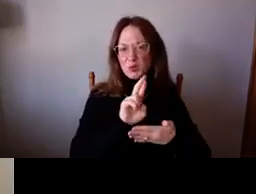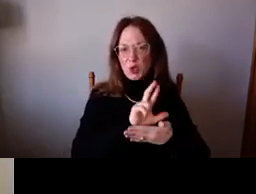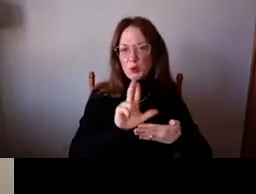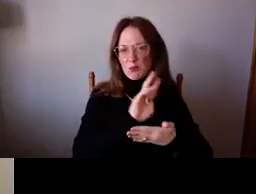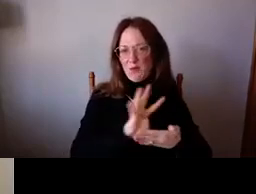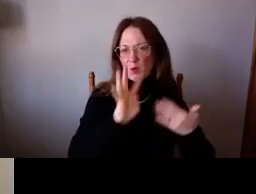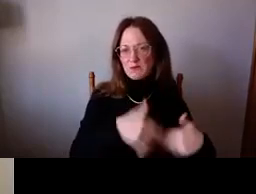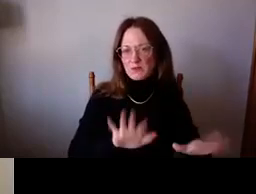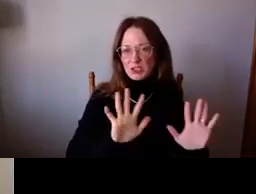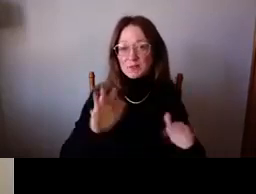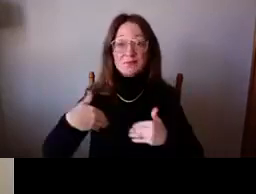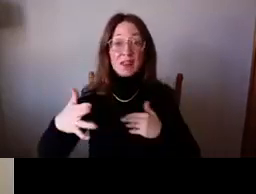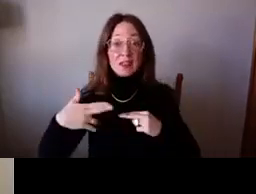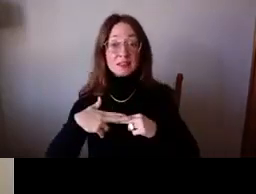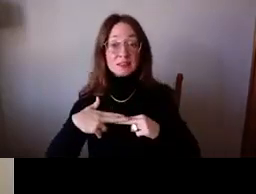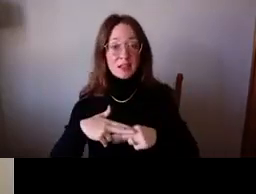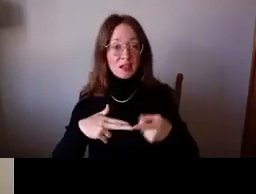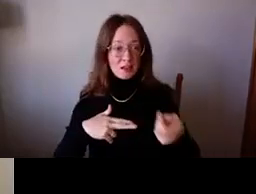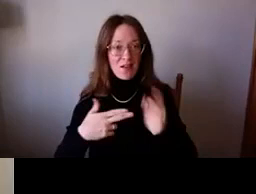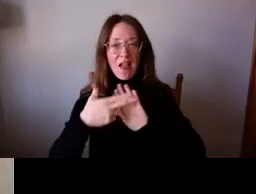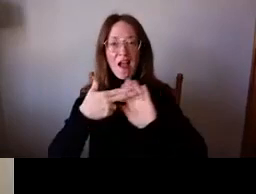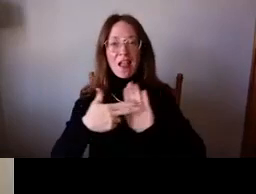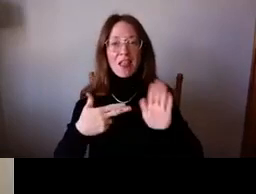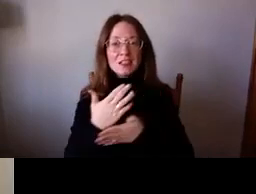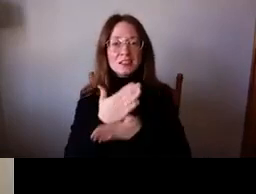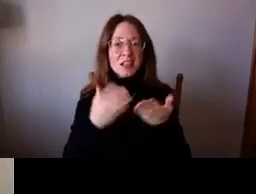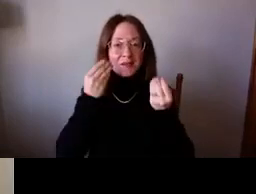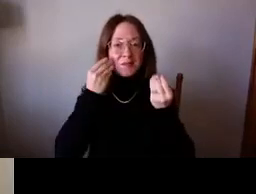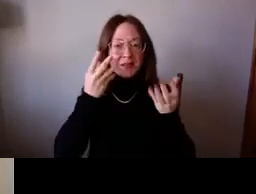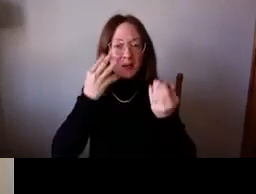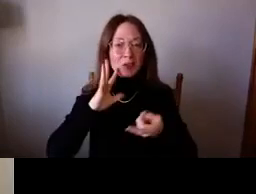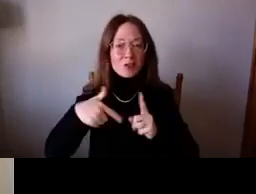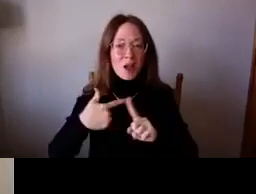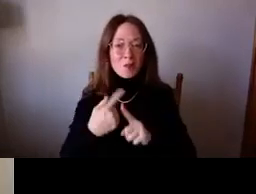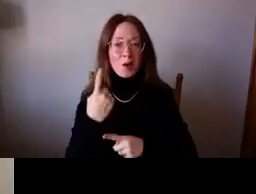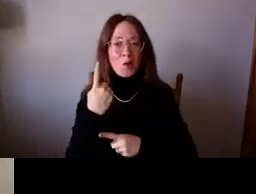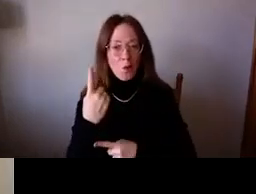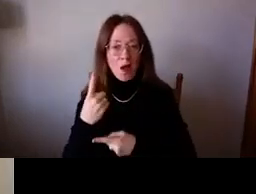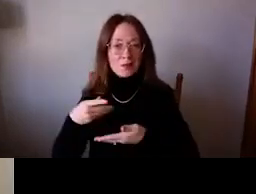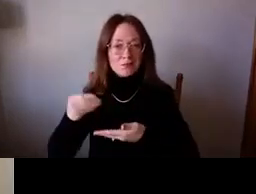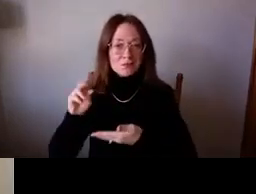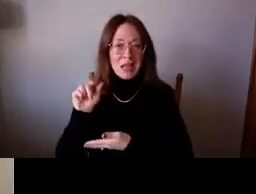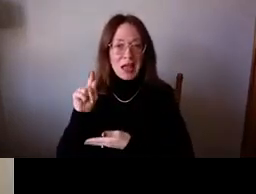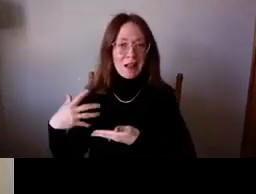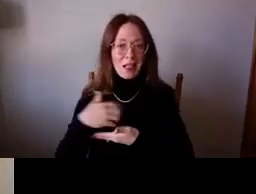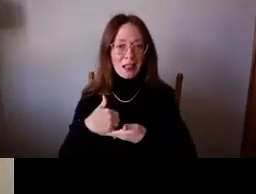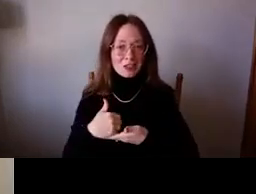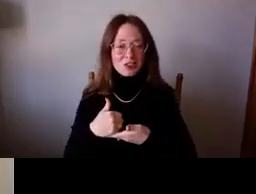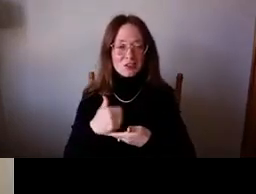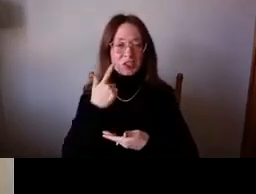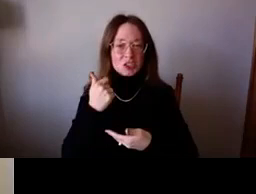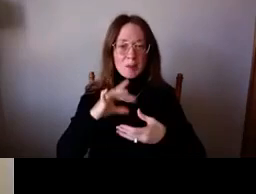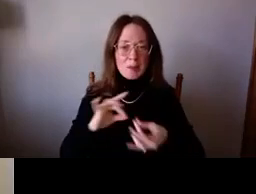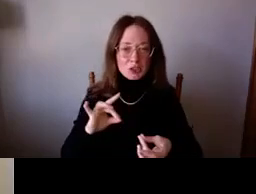On the next slide, I've highlighted some information related to one of the data collections I just mentioned, the